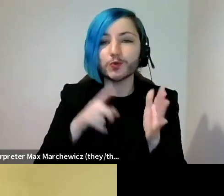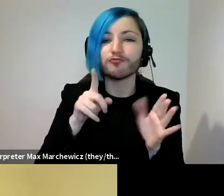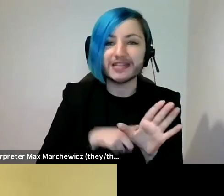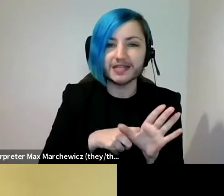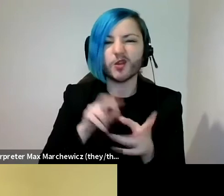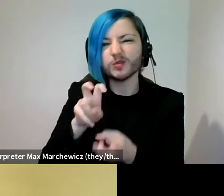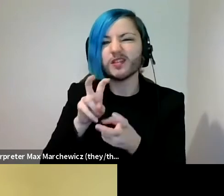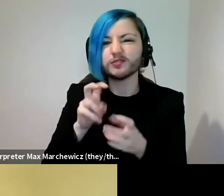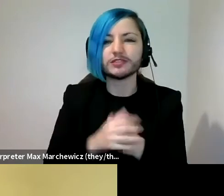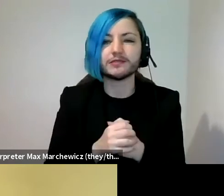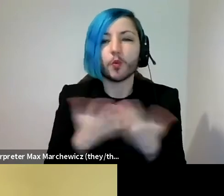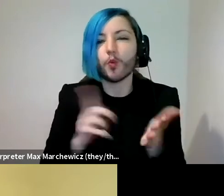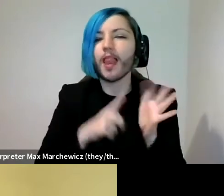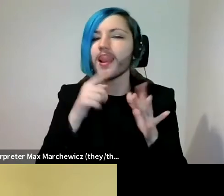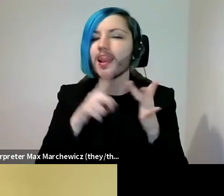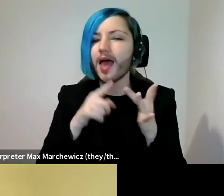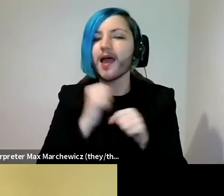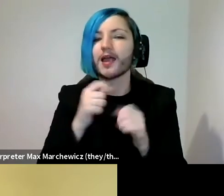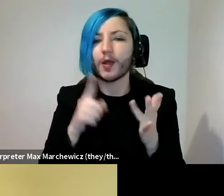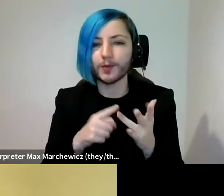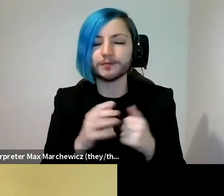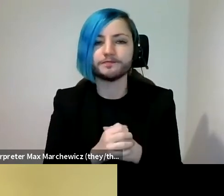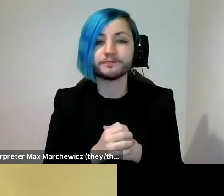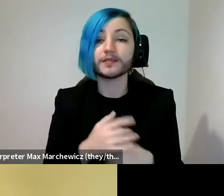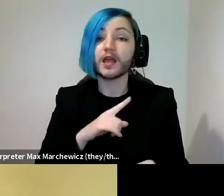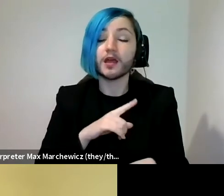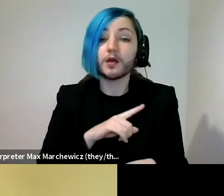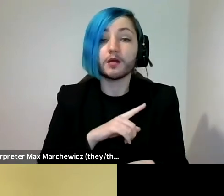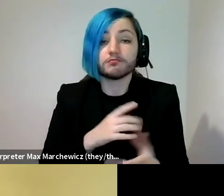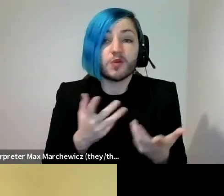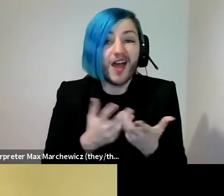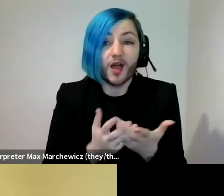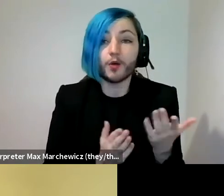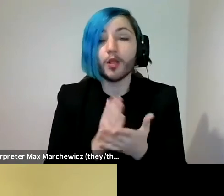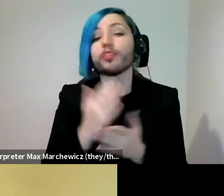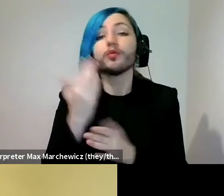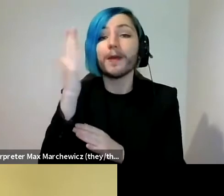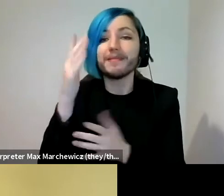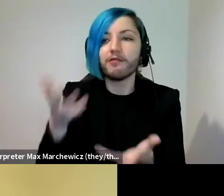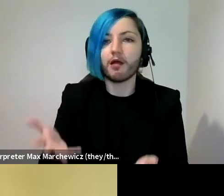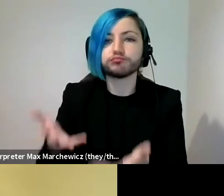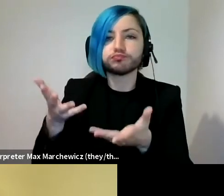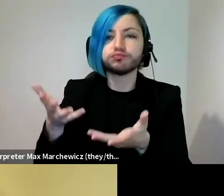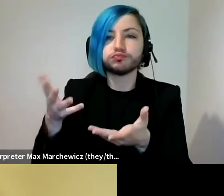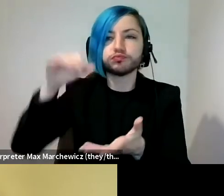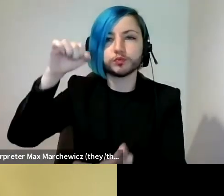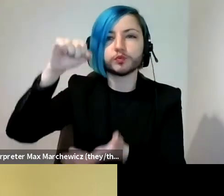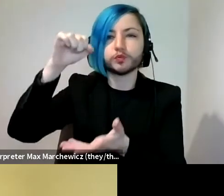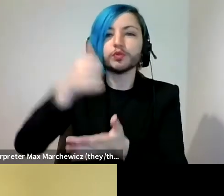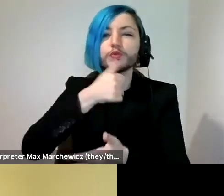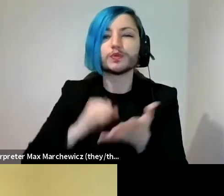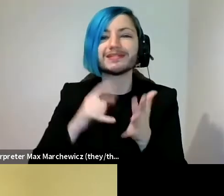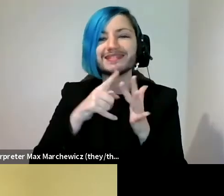This has been in part due to a new method of suspending the detector mirrors using fused silica fibres that